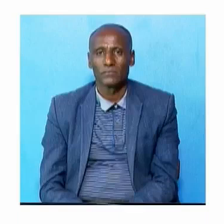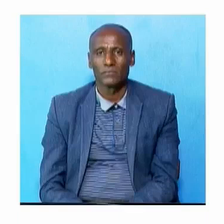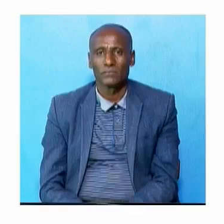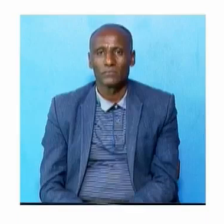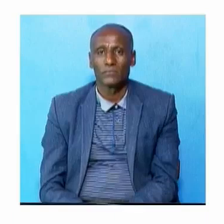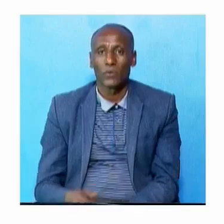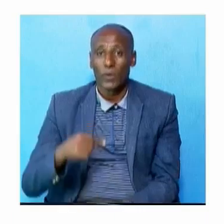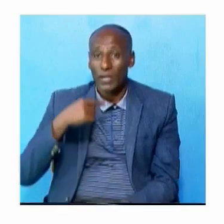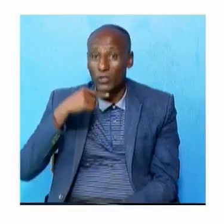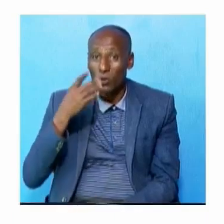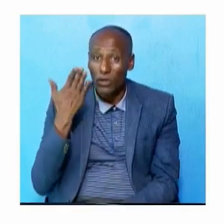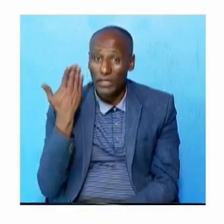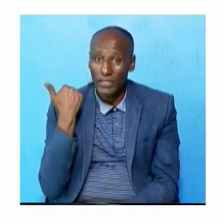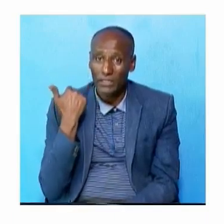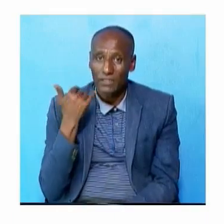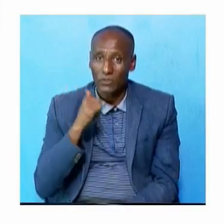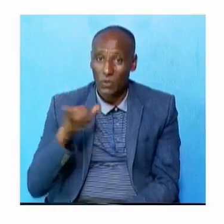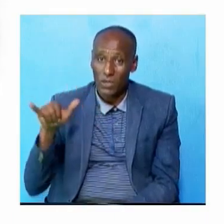talking,